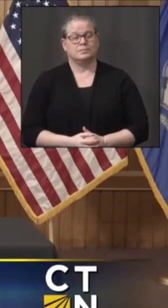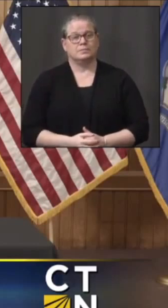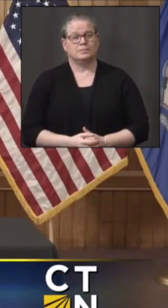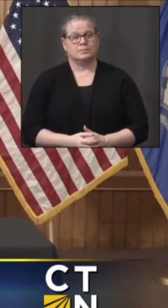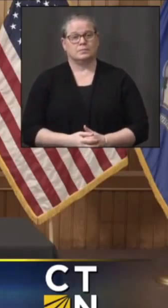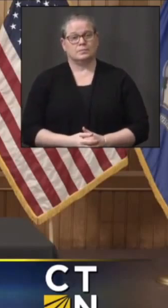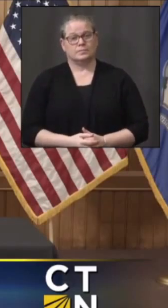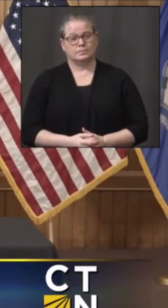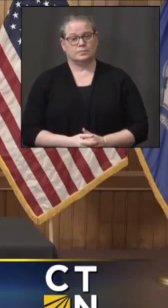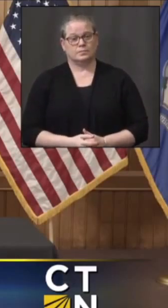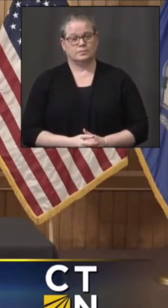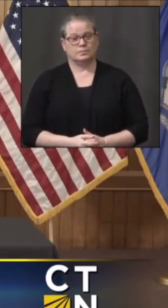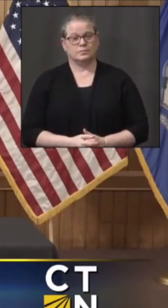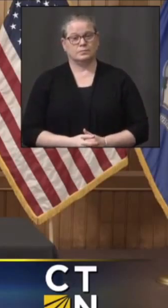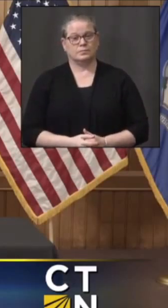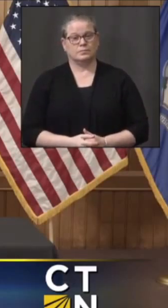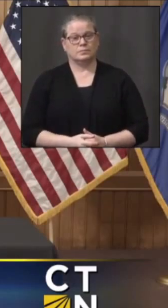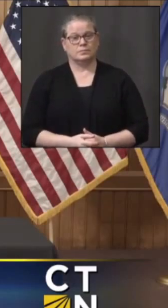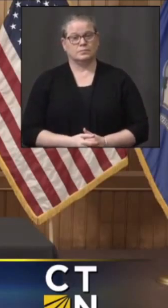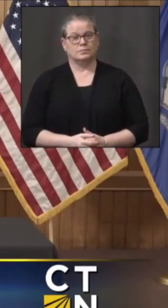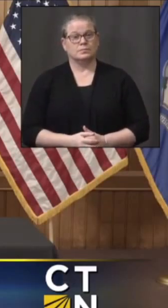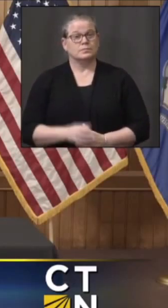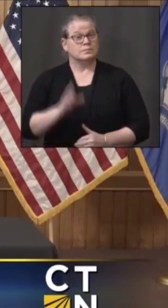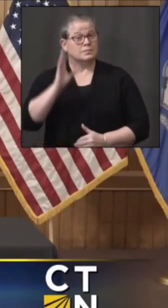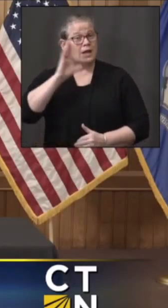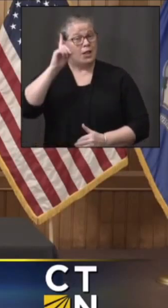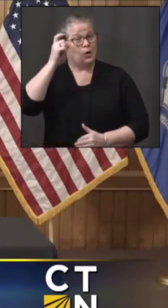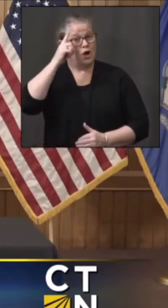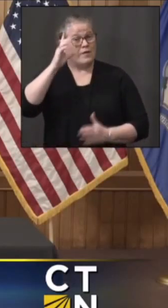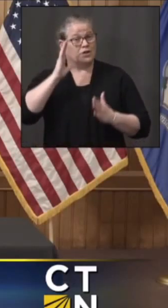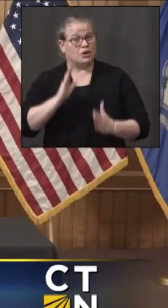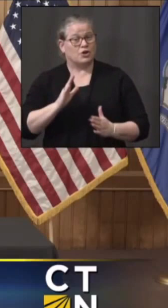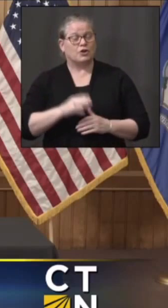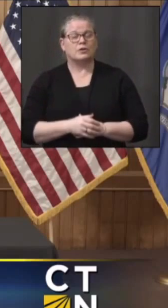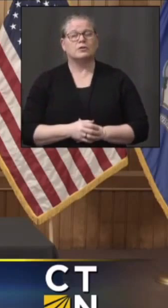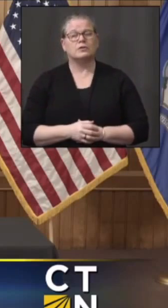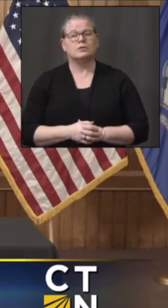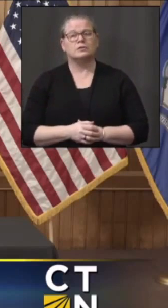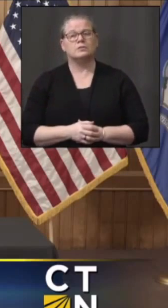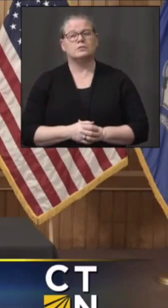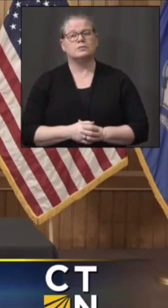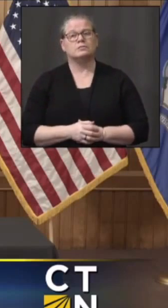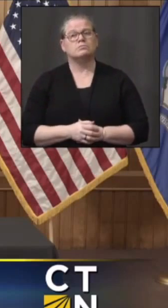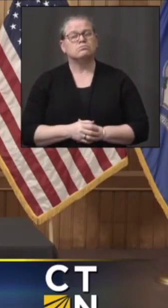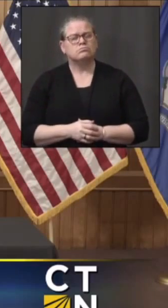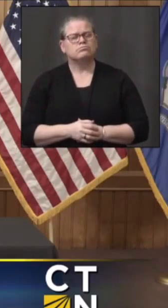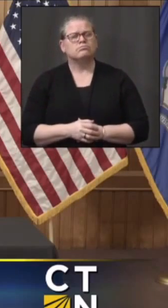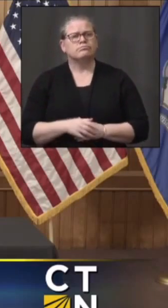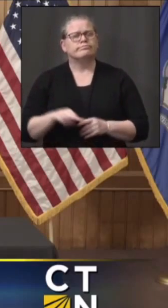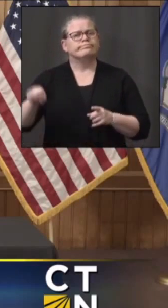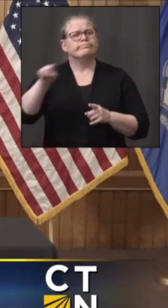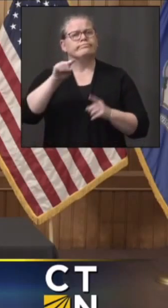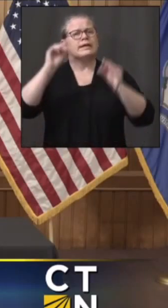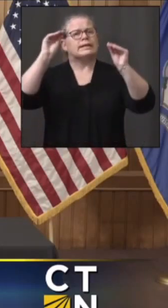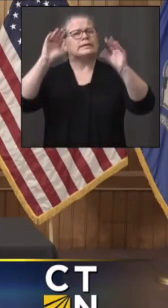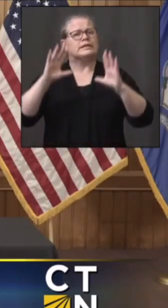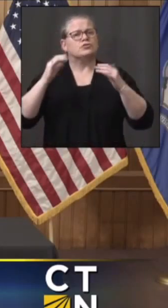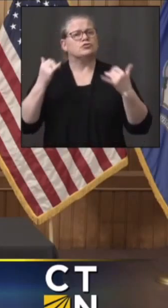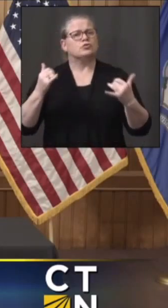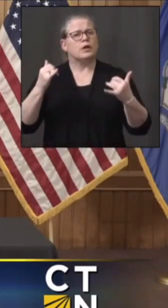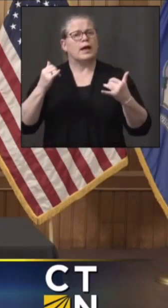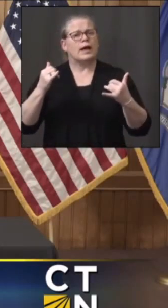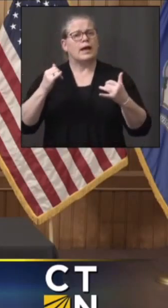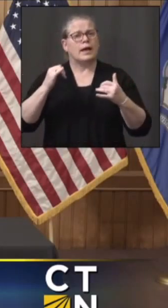Hi, Governor. Zania Maldonado, Fox 61. What's your message to those teachers that were rallying outside of the Capitol